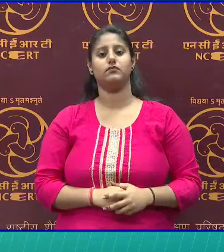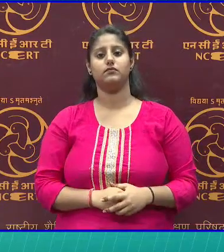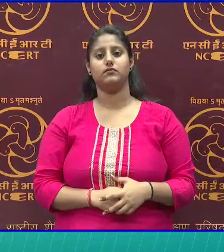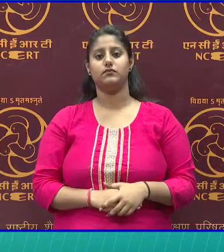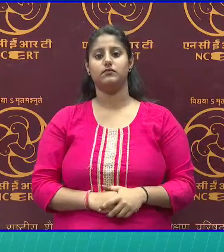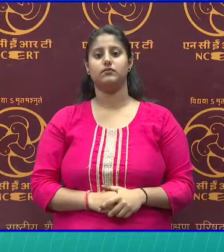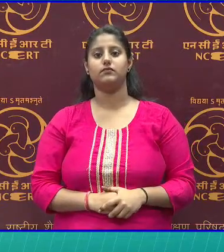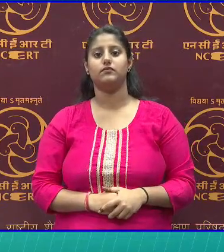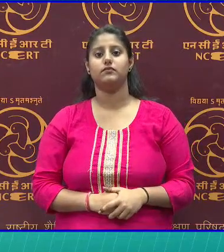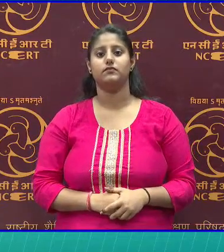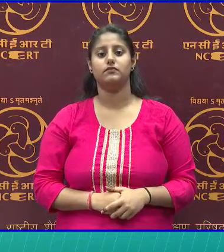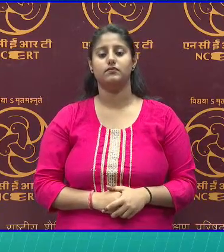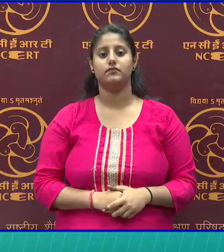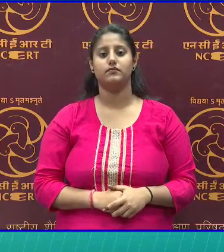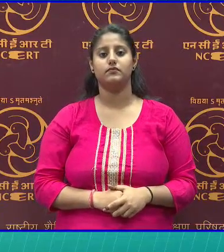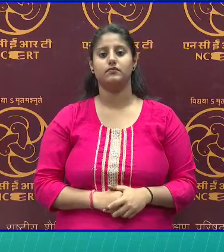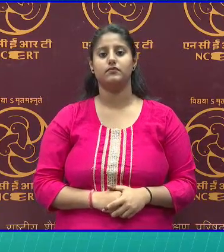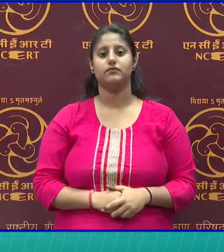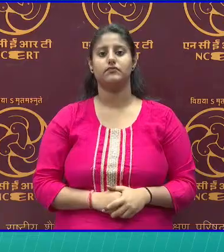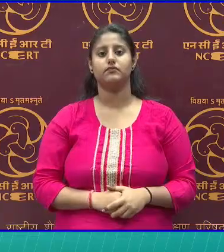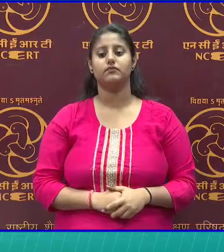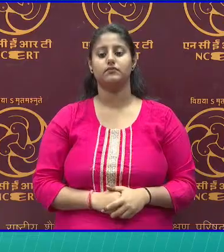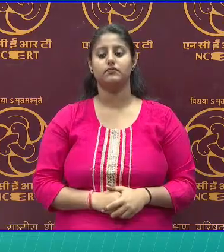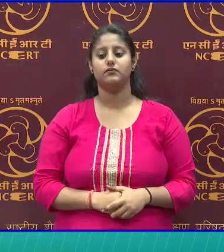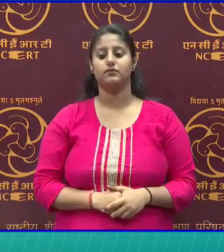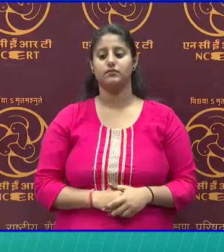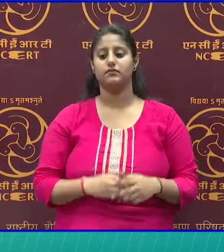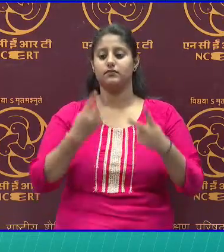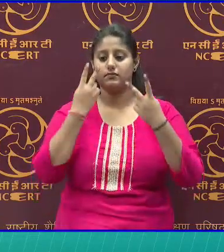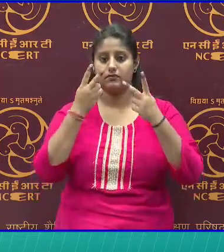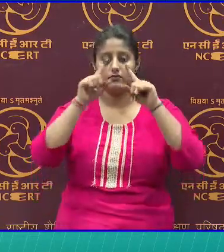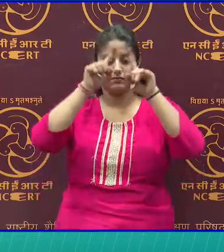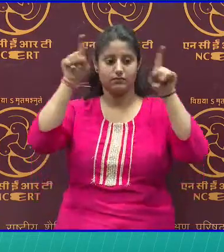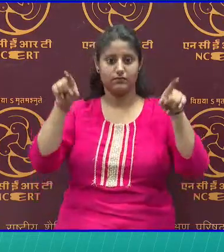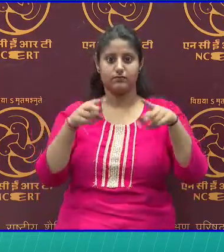If it could be displayed here.